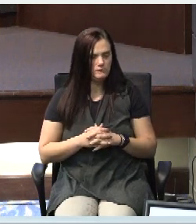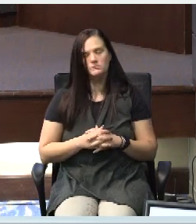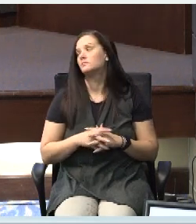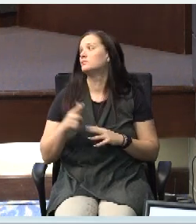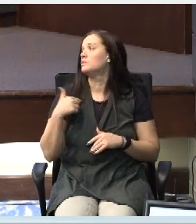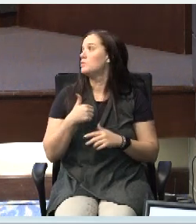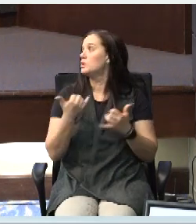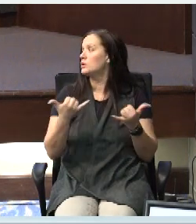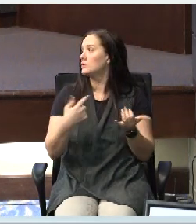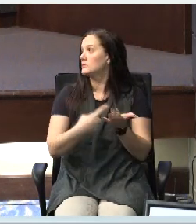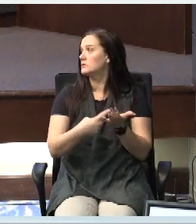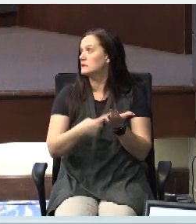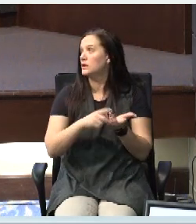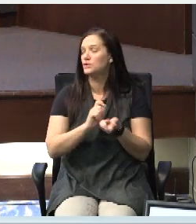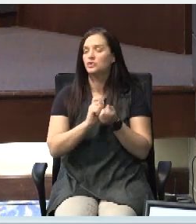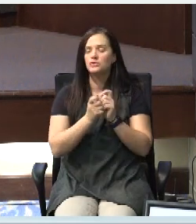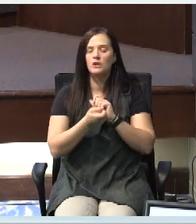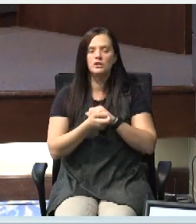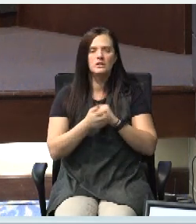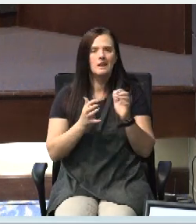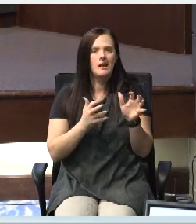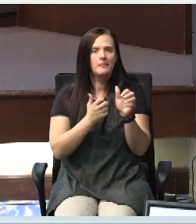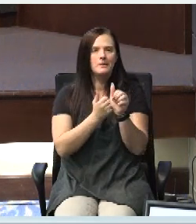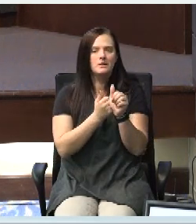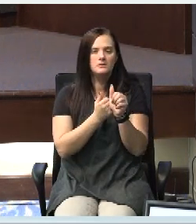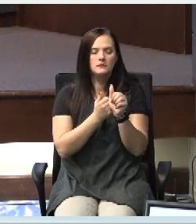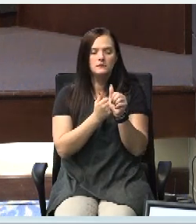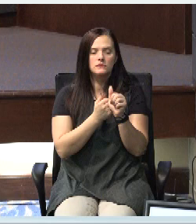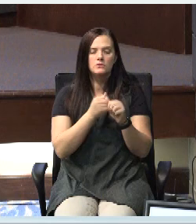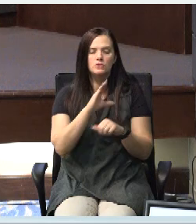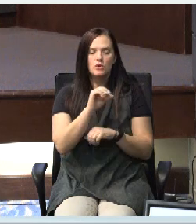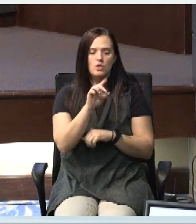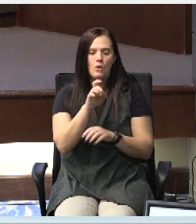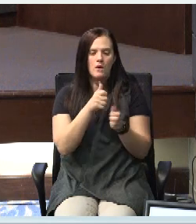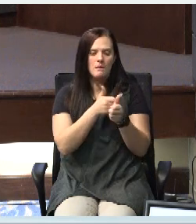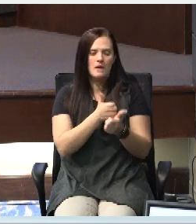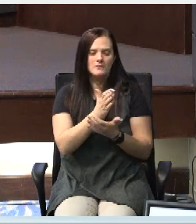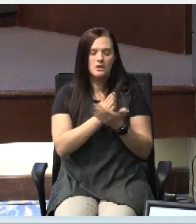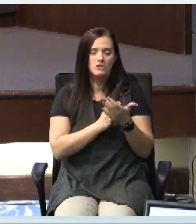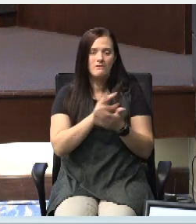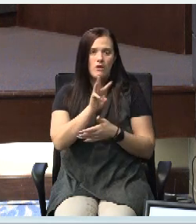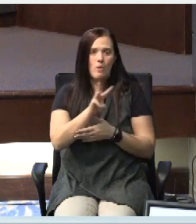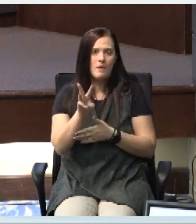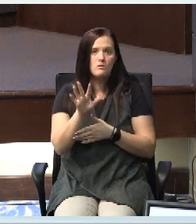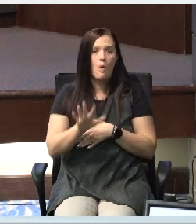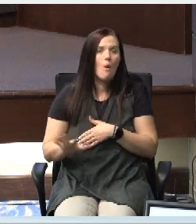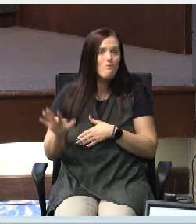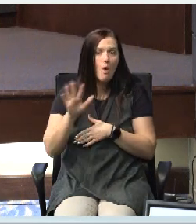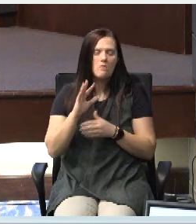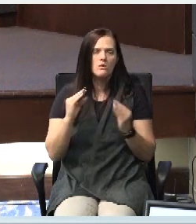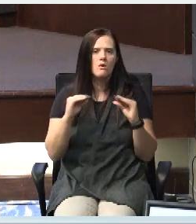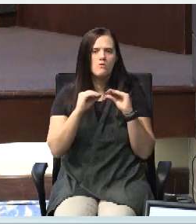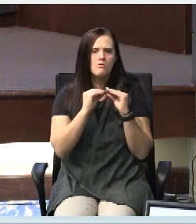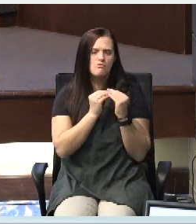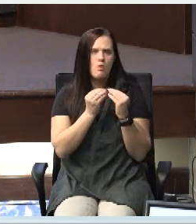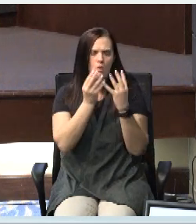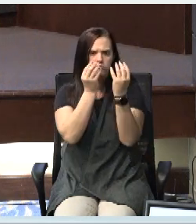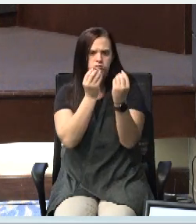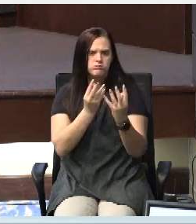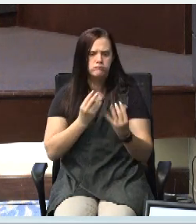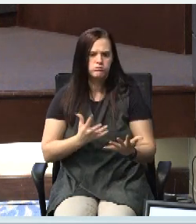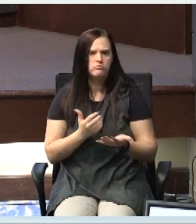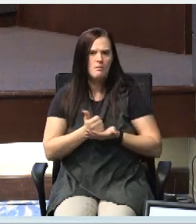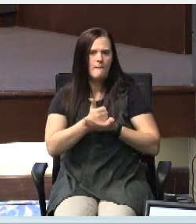We are currently discussing changes and updates to the code compliance section of the website overall so that it is more informative and